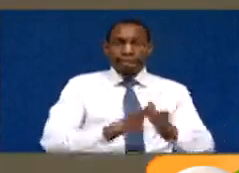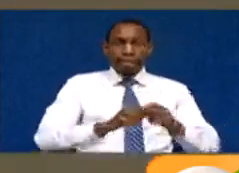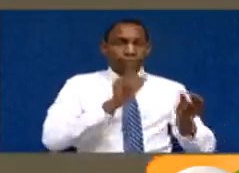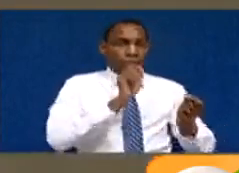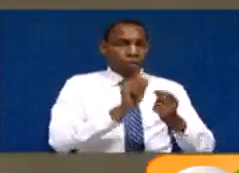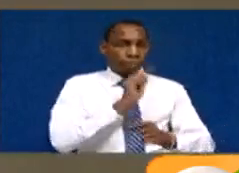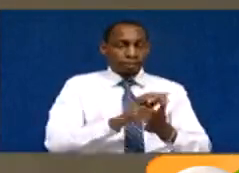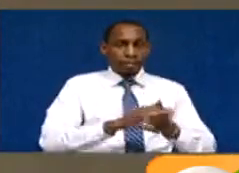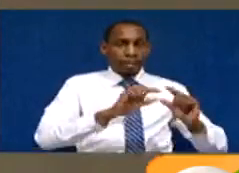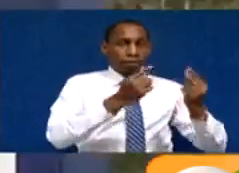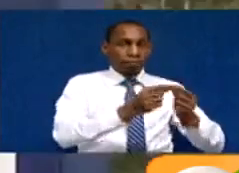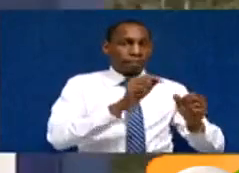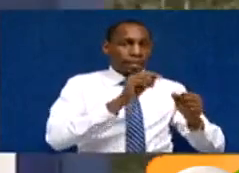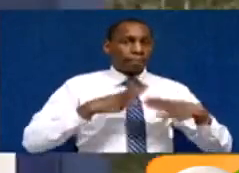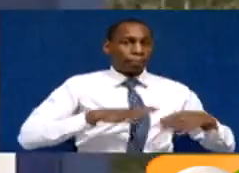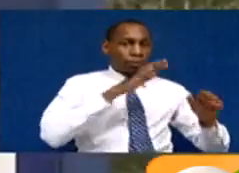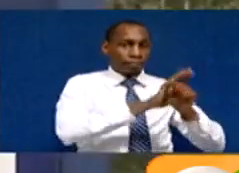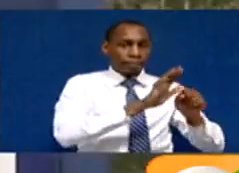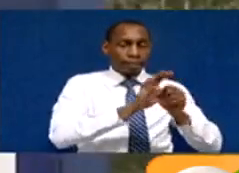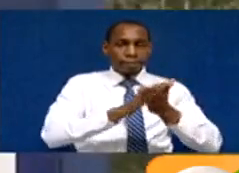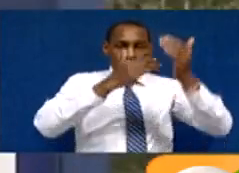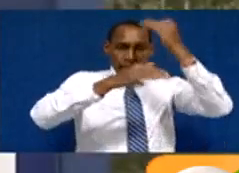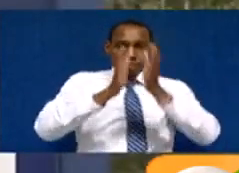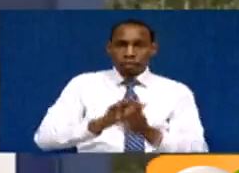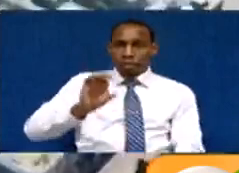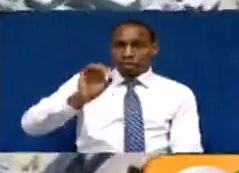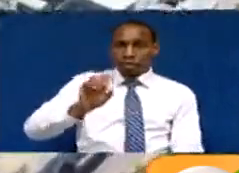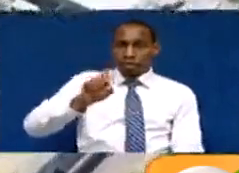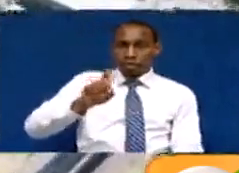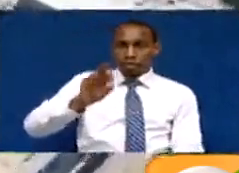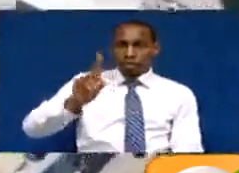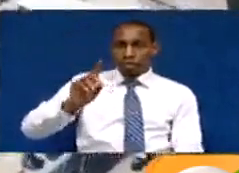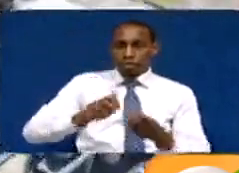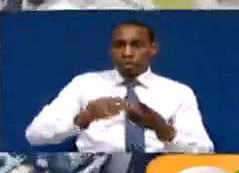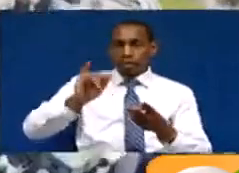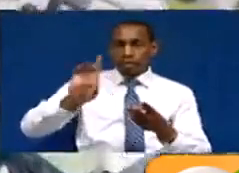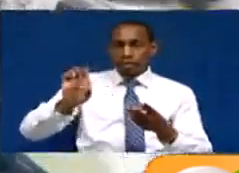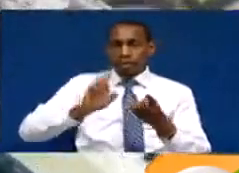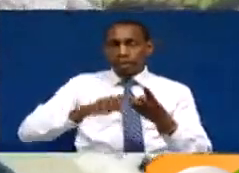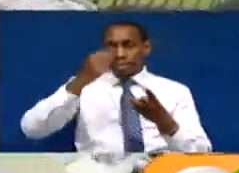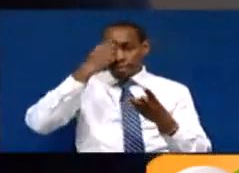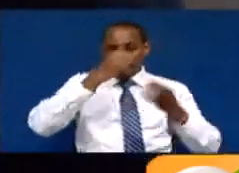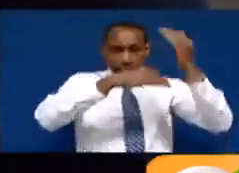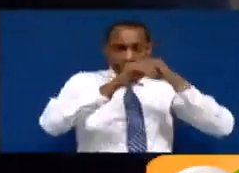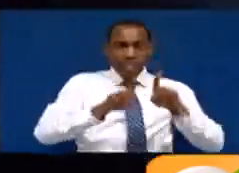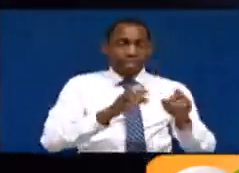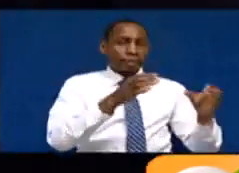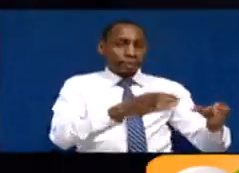are being tested in large groups of people. The universities of Oxford, Yale, and India's Bharat Biotech are among those